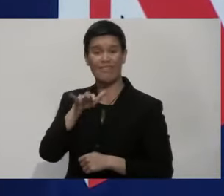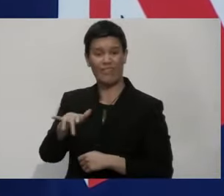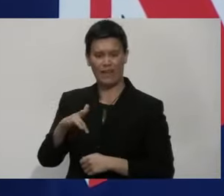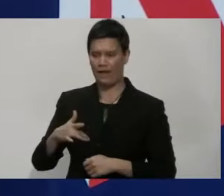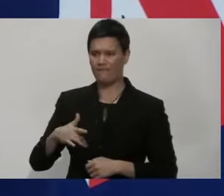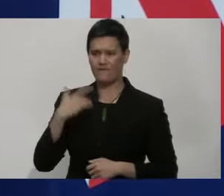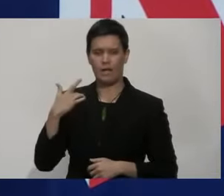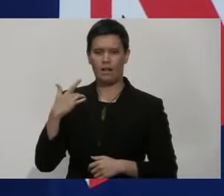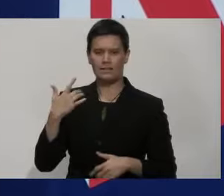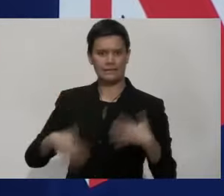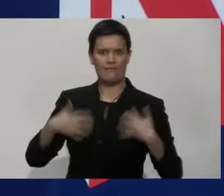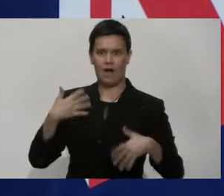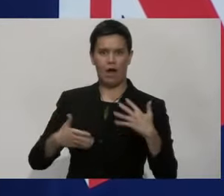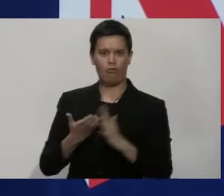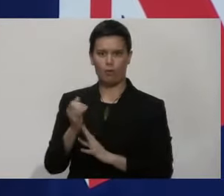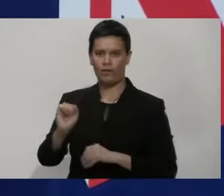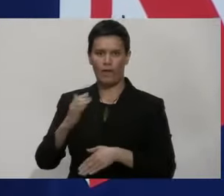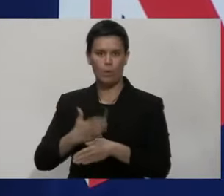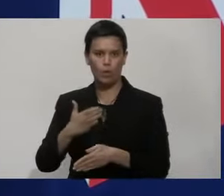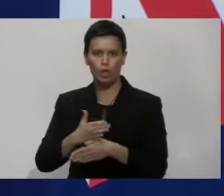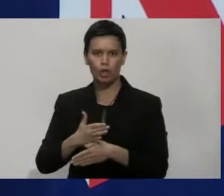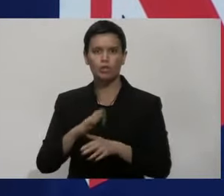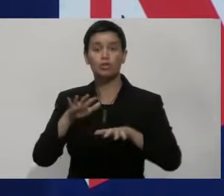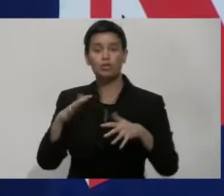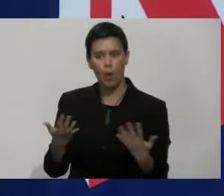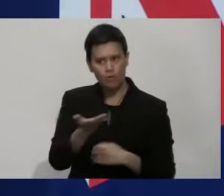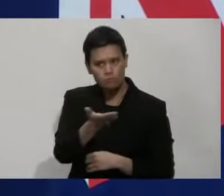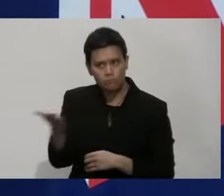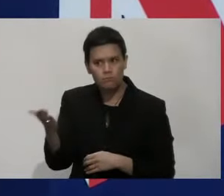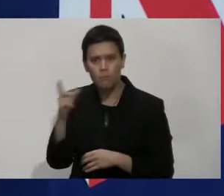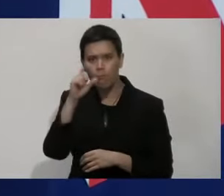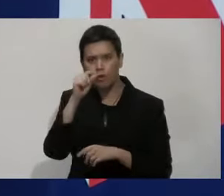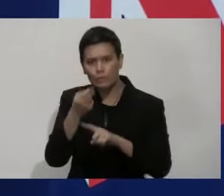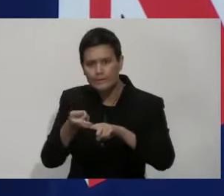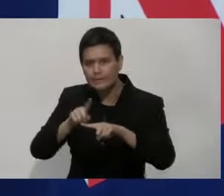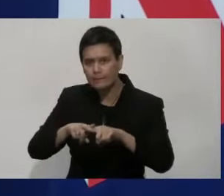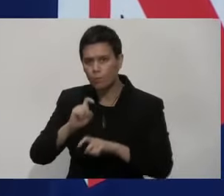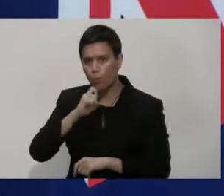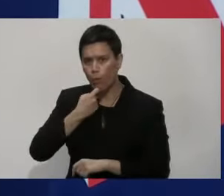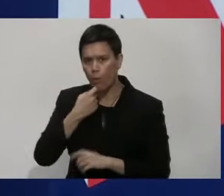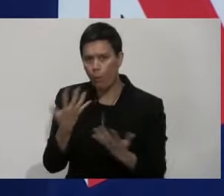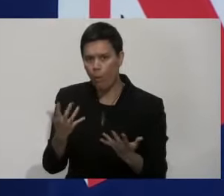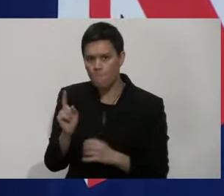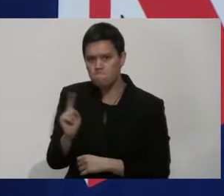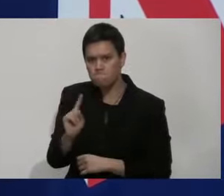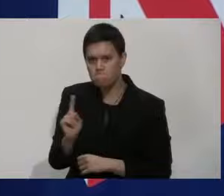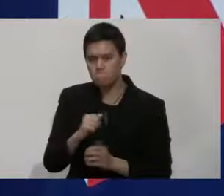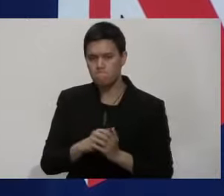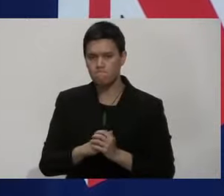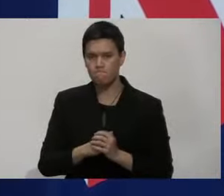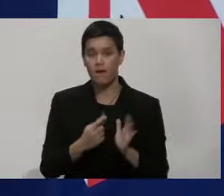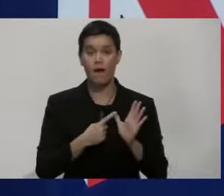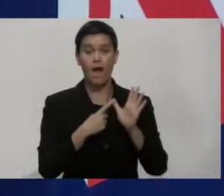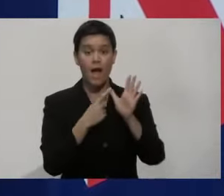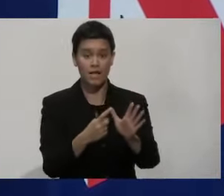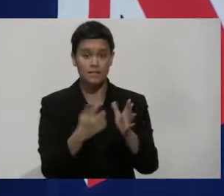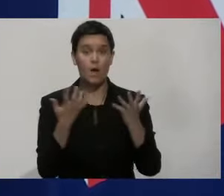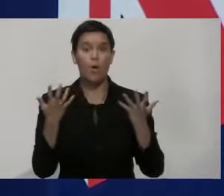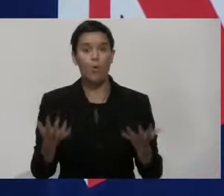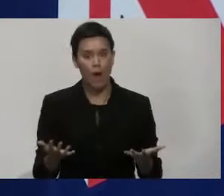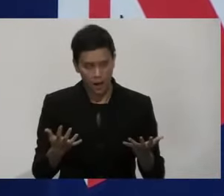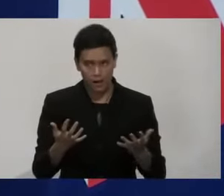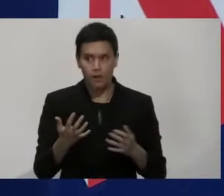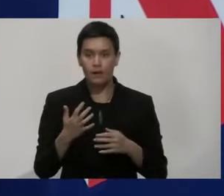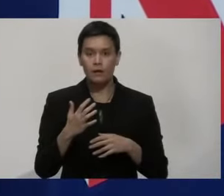Did Cabinet look at any exemptions for these? Yeah, so we did have a conversation about this because we get this feedback